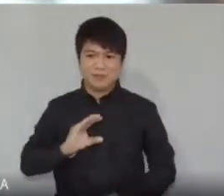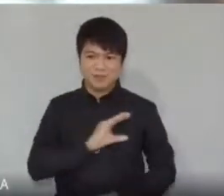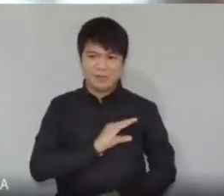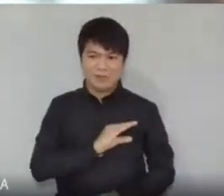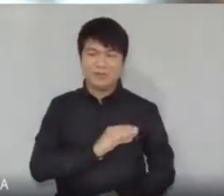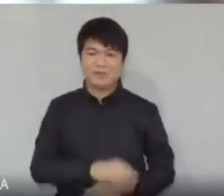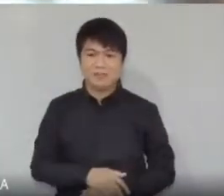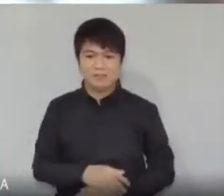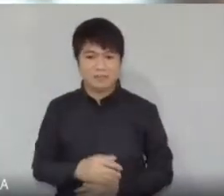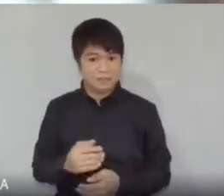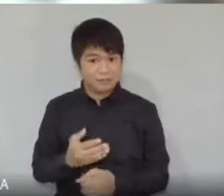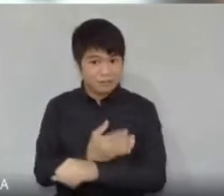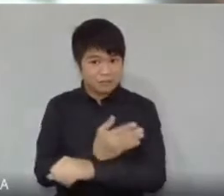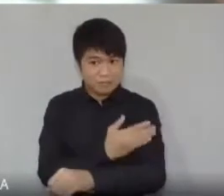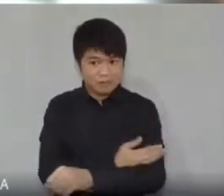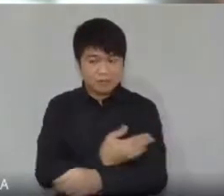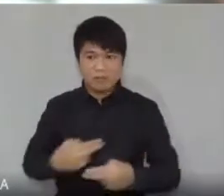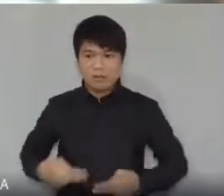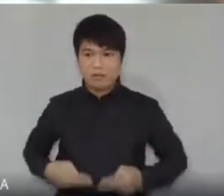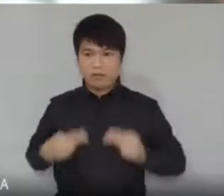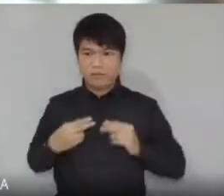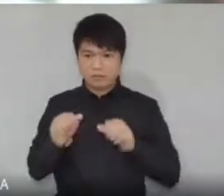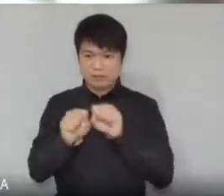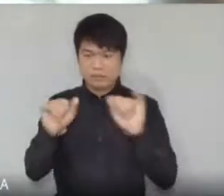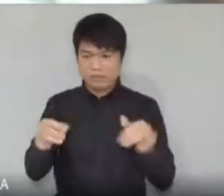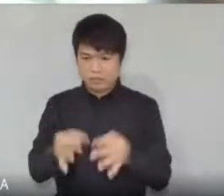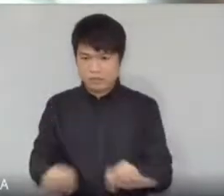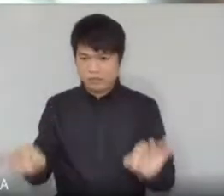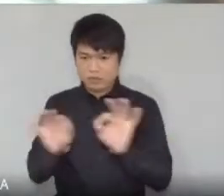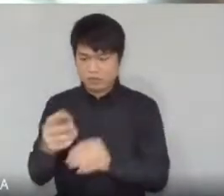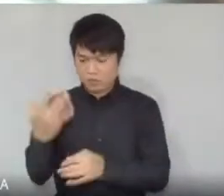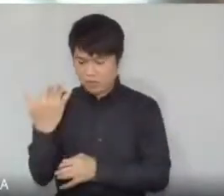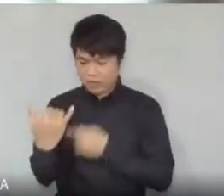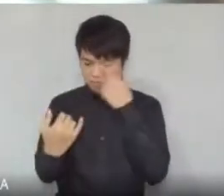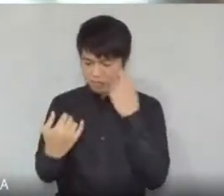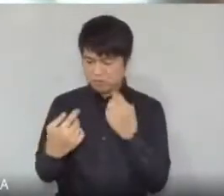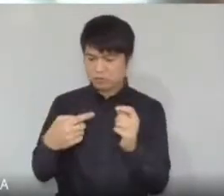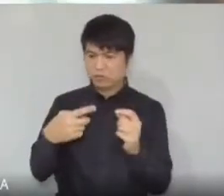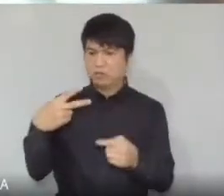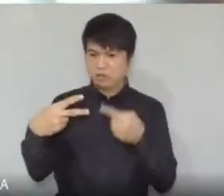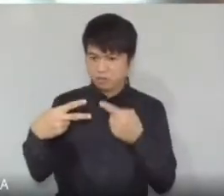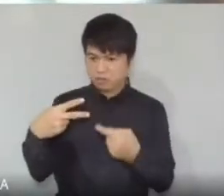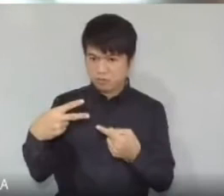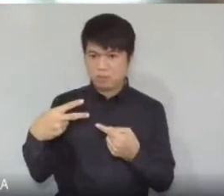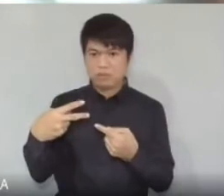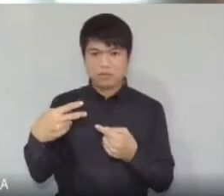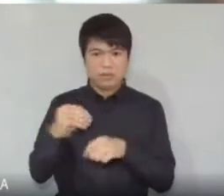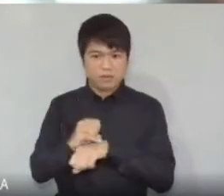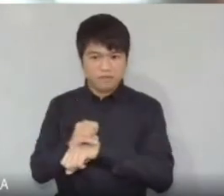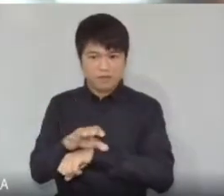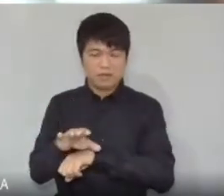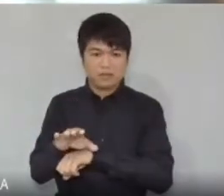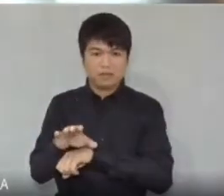and the COVID-19 pandemic. I would like to congratulate the Department of Health, the Department of Science and Technology,